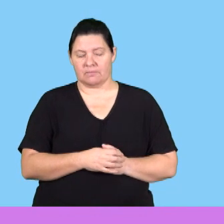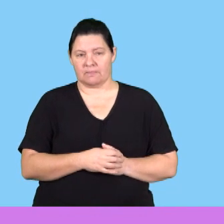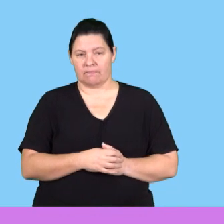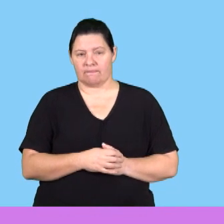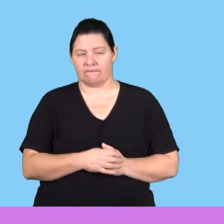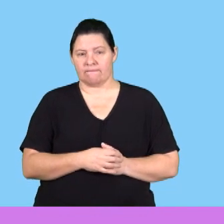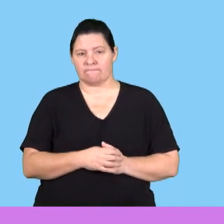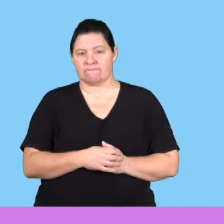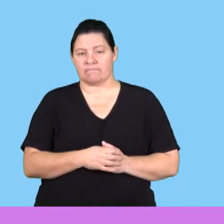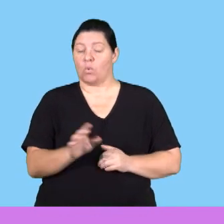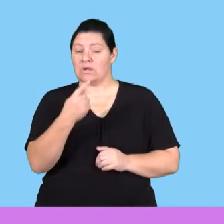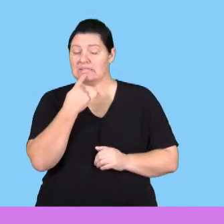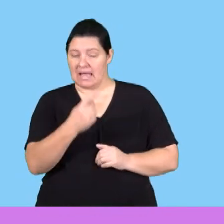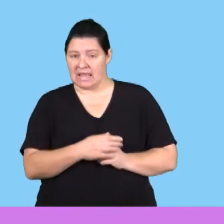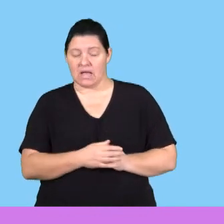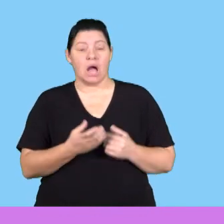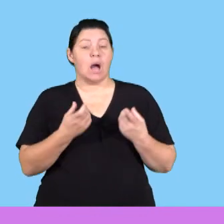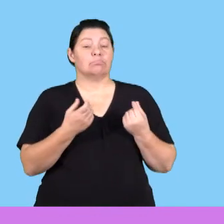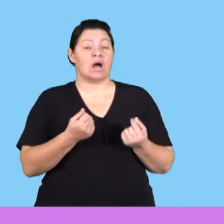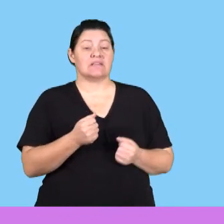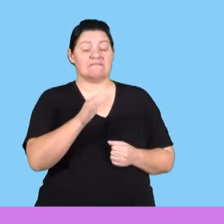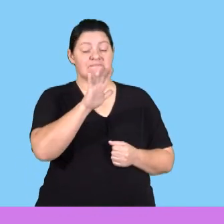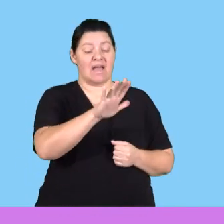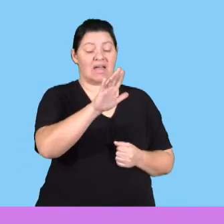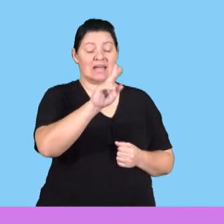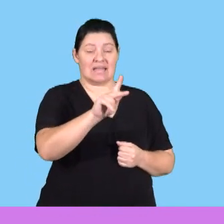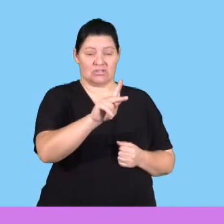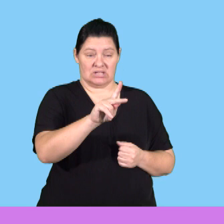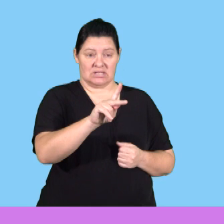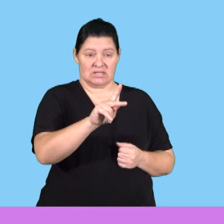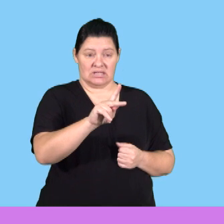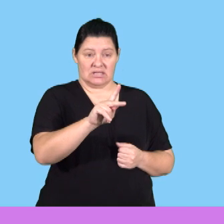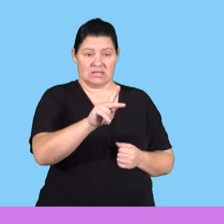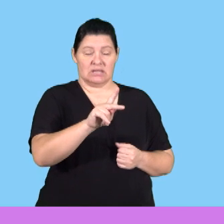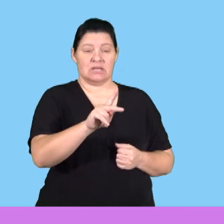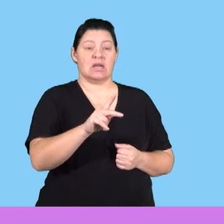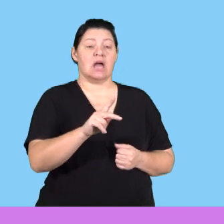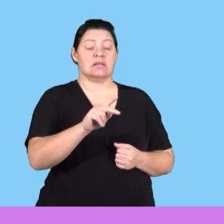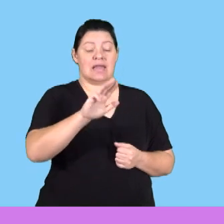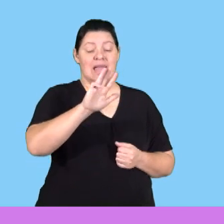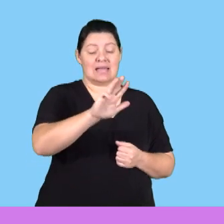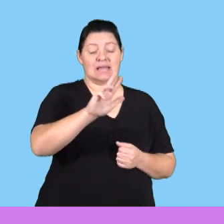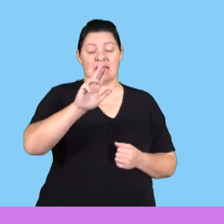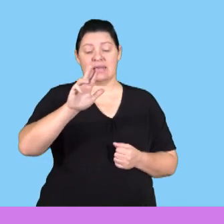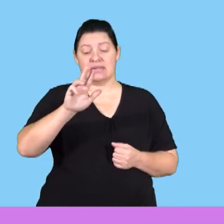5 kilograms. We said the price for 5 kilograms is